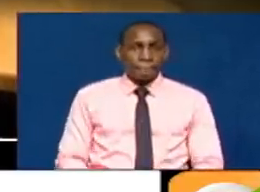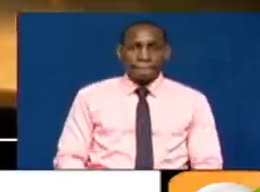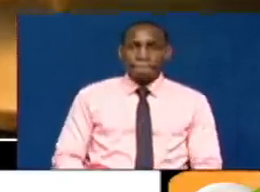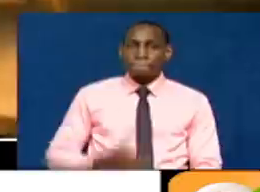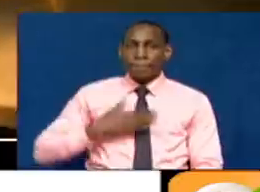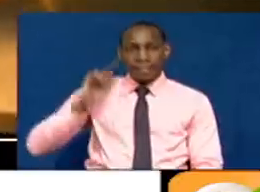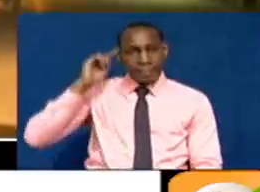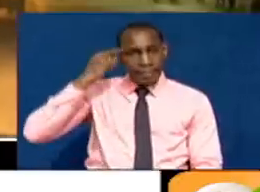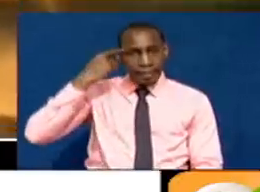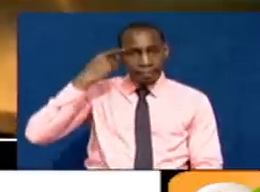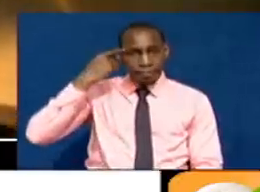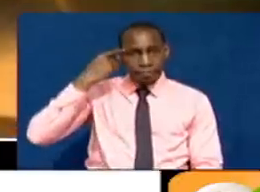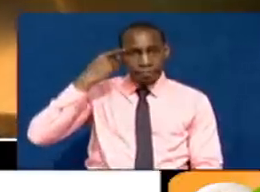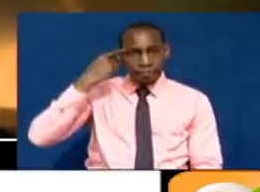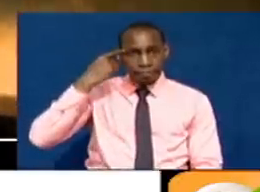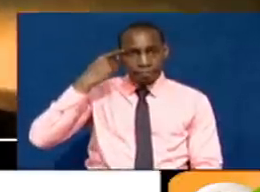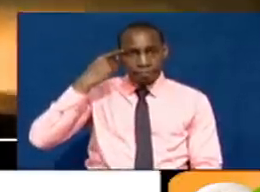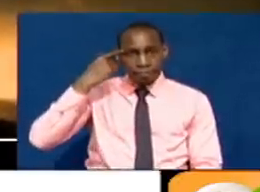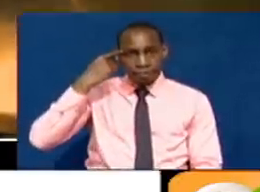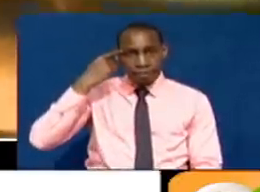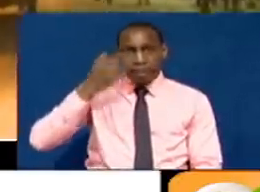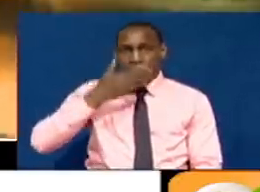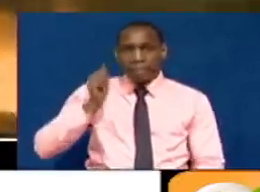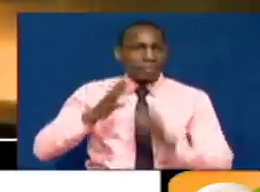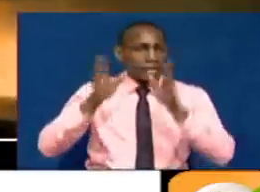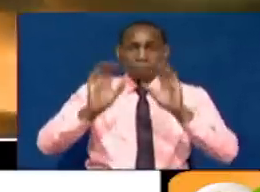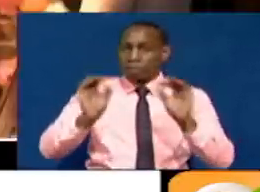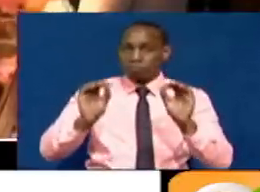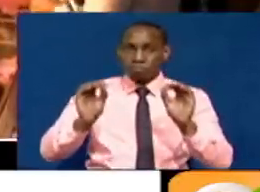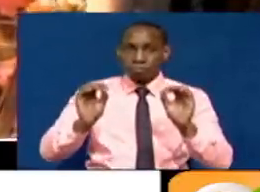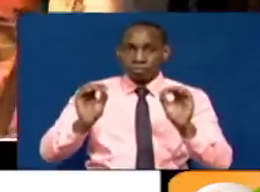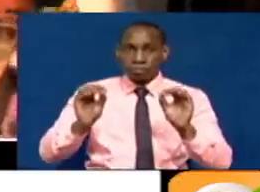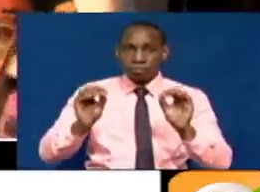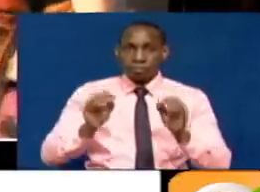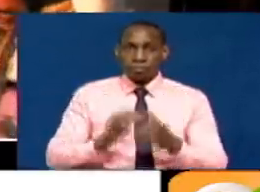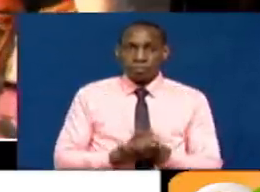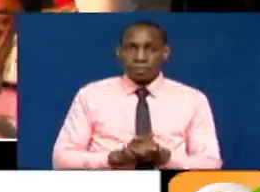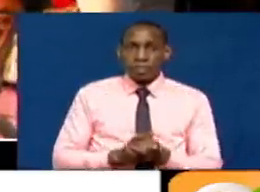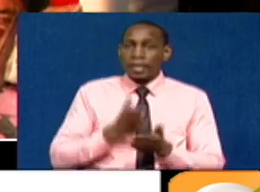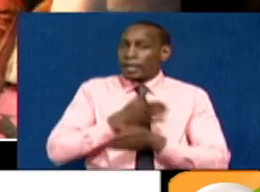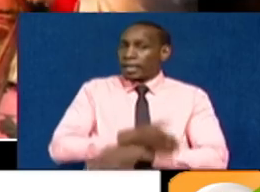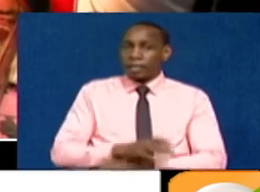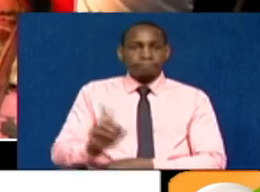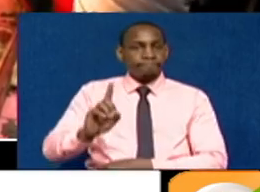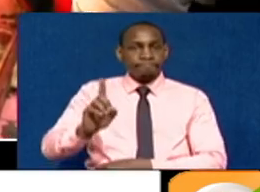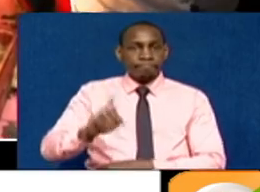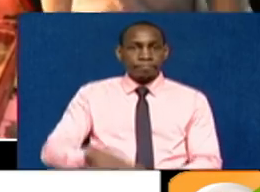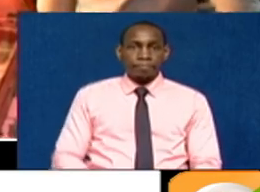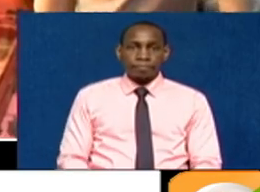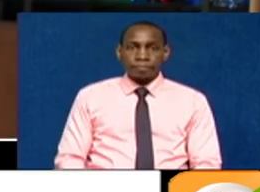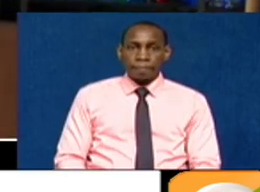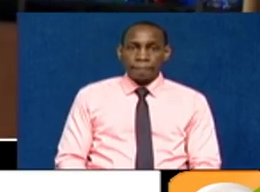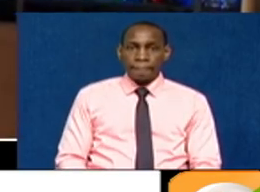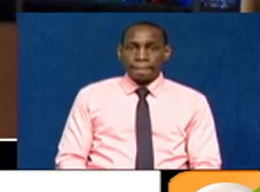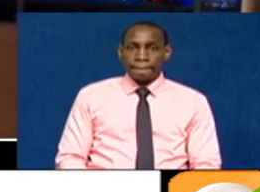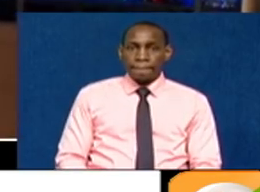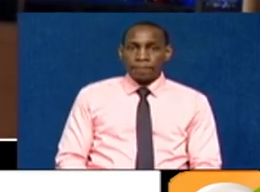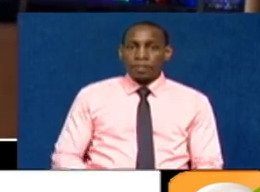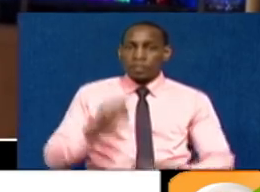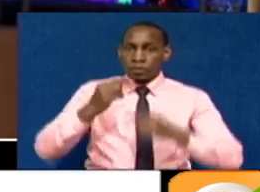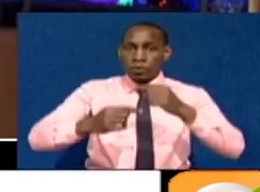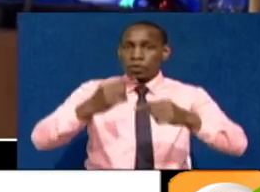I think we need to not celebrate too soon and not to drop the guard that soon. What needs